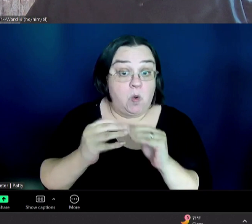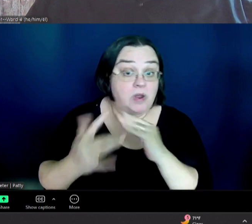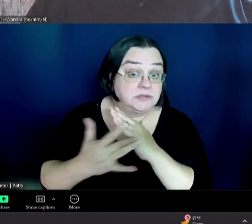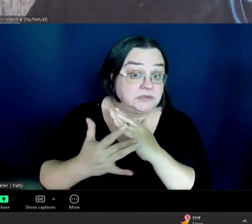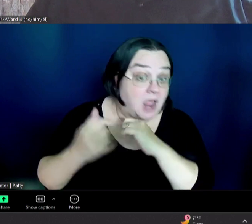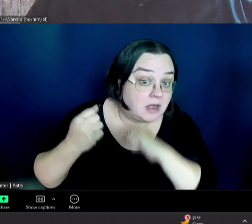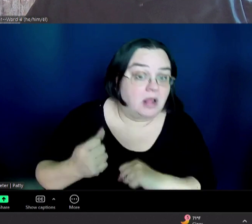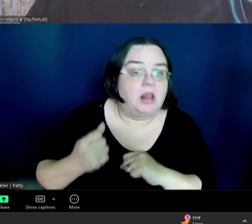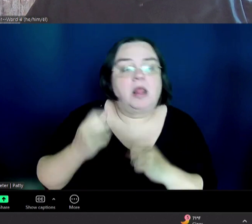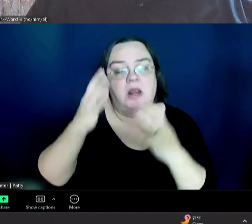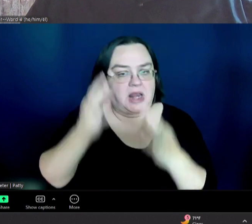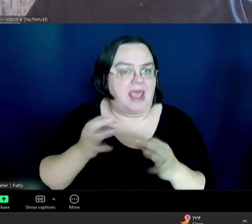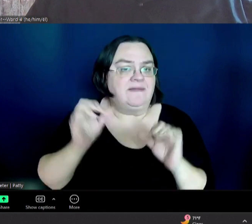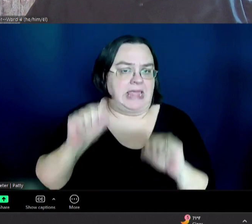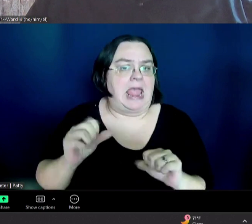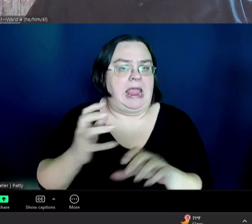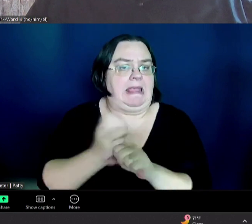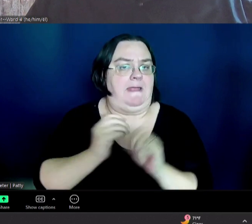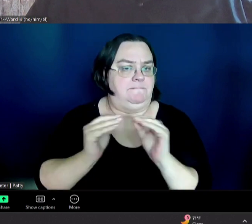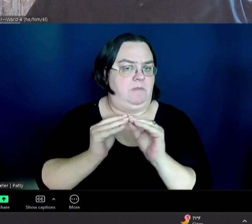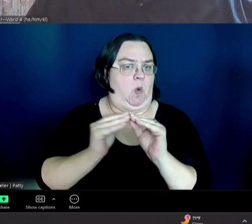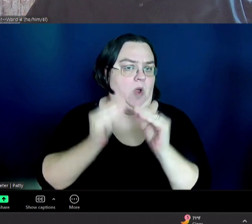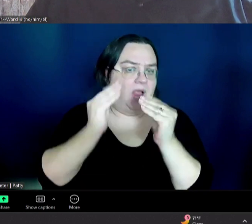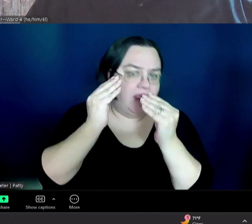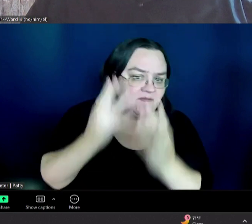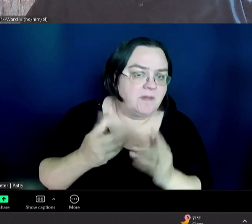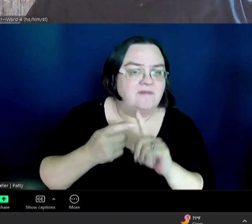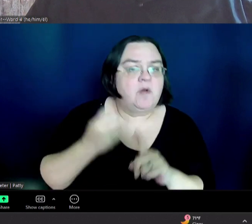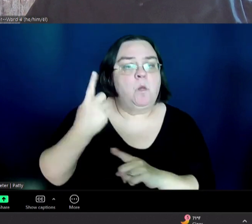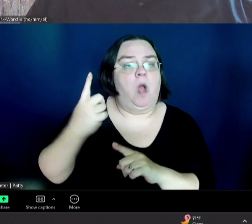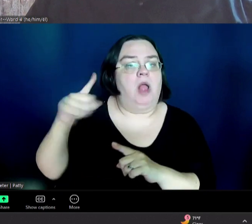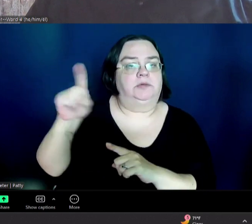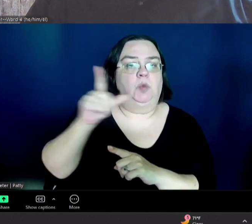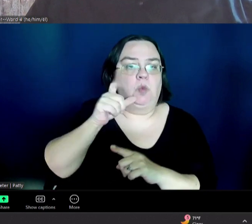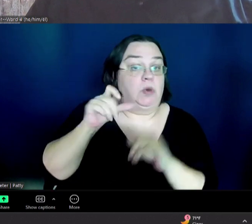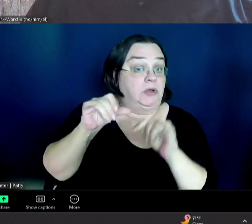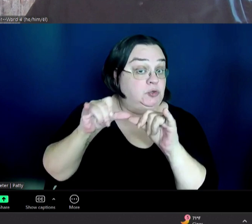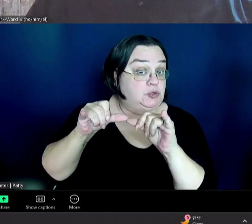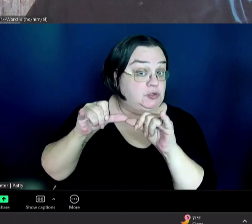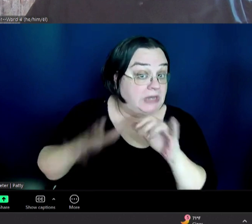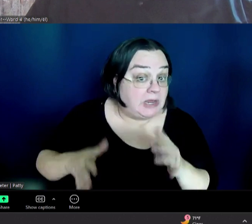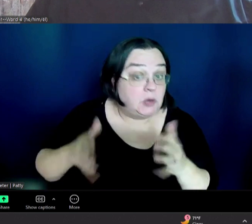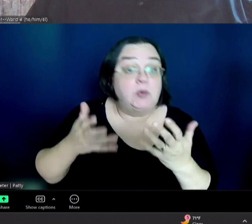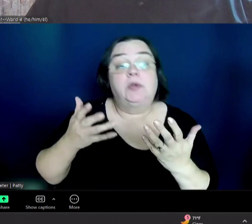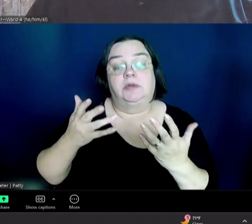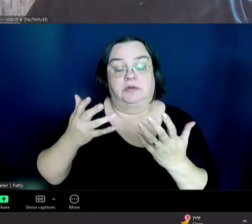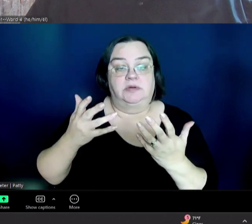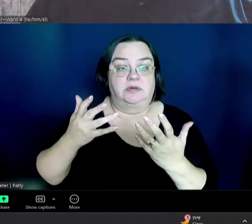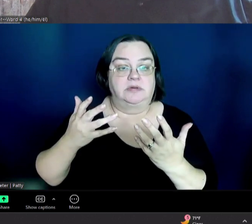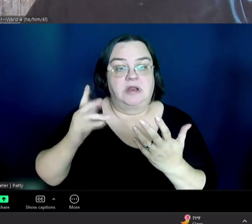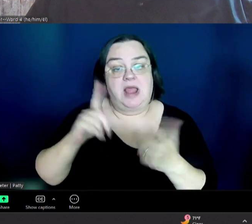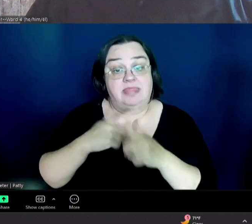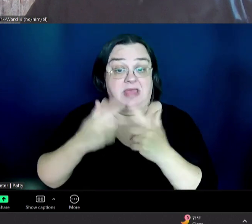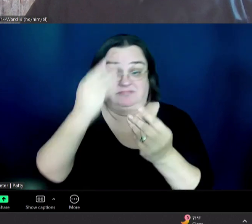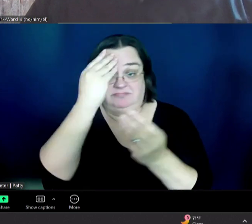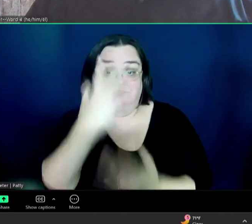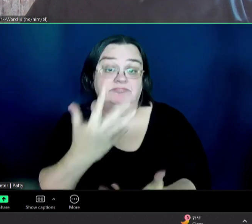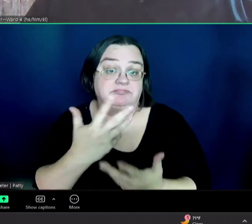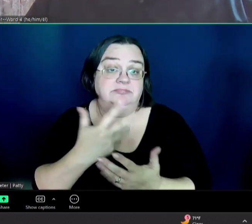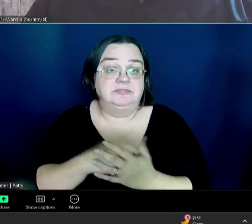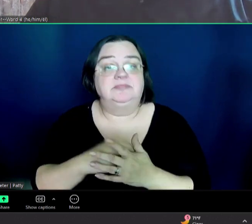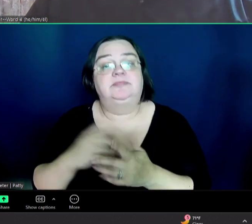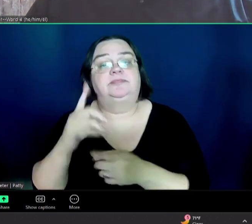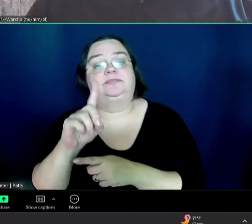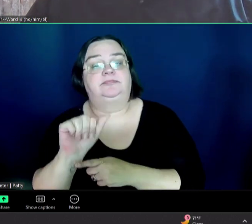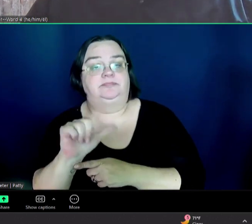get some of that additional information from one of the engineers and make that available to you. Thank you,